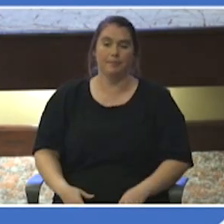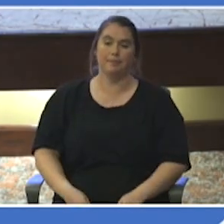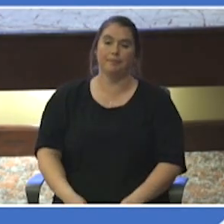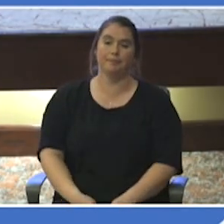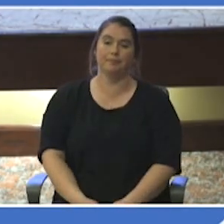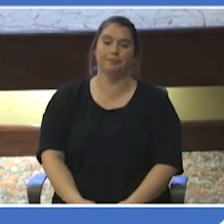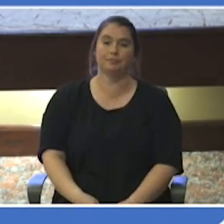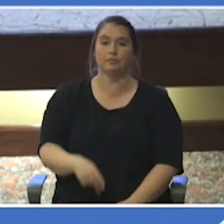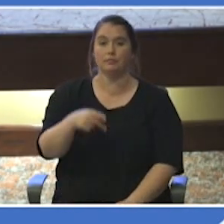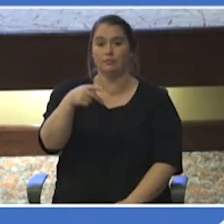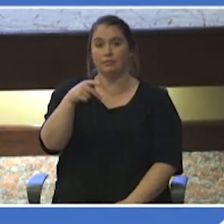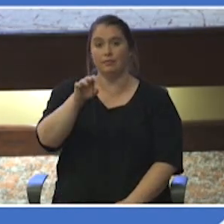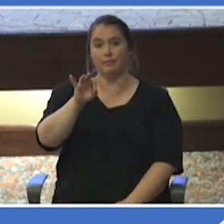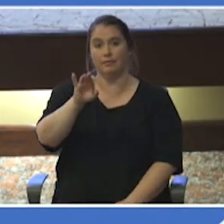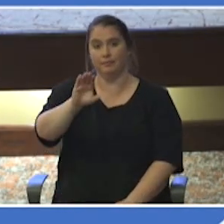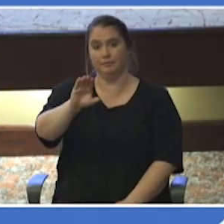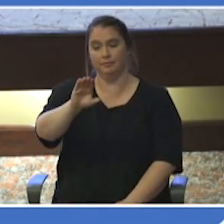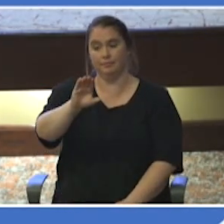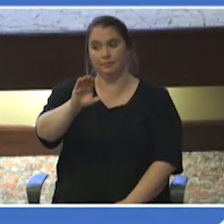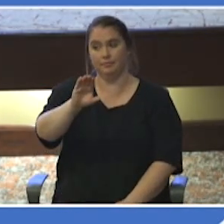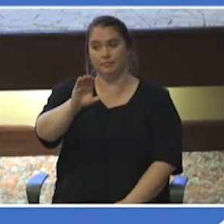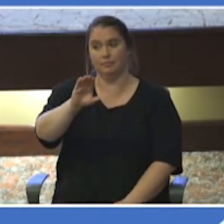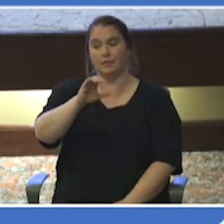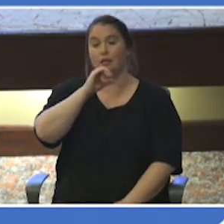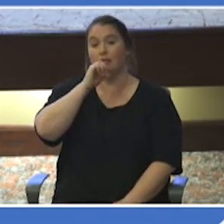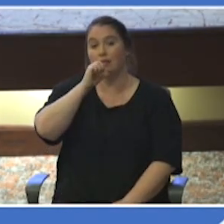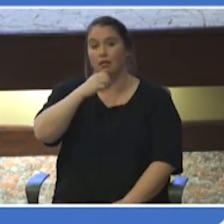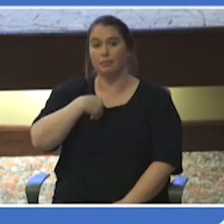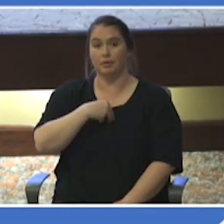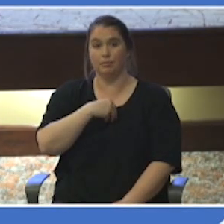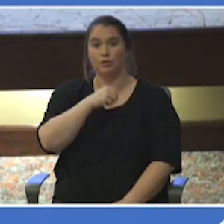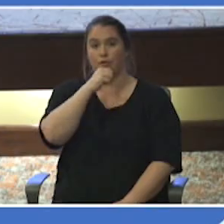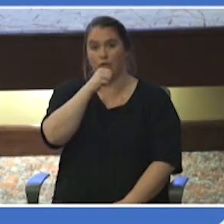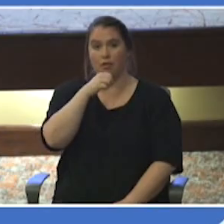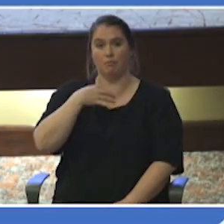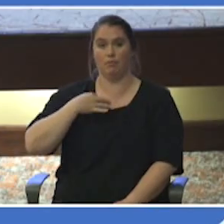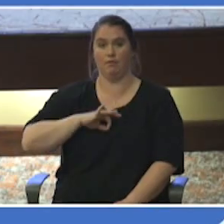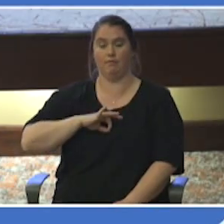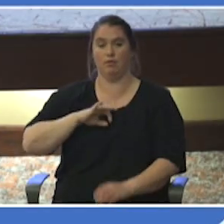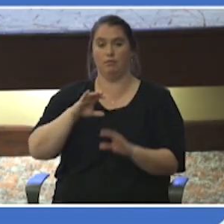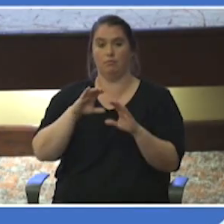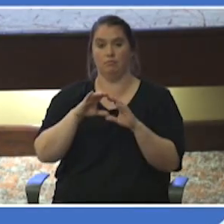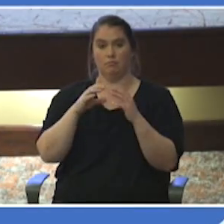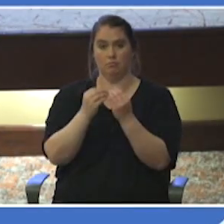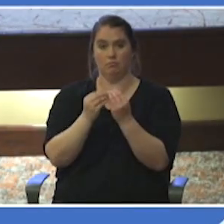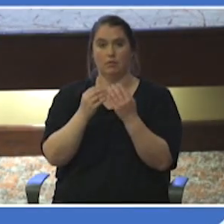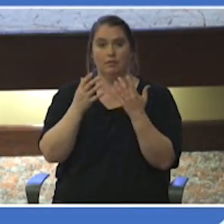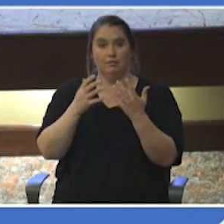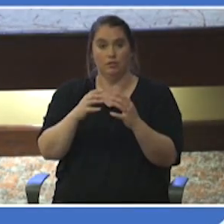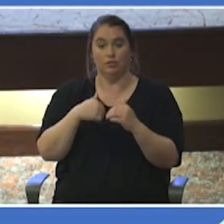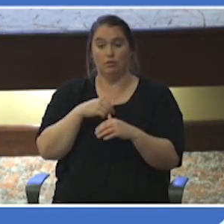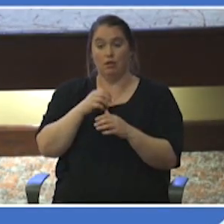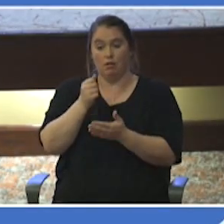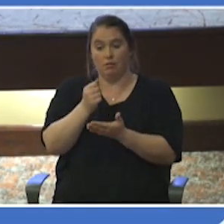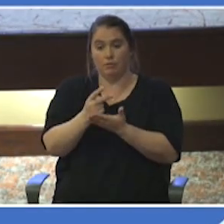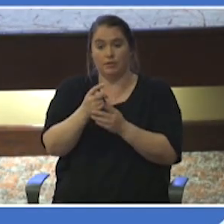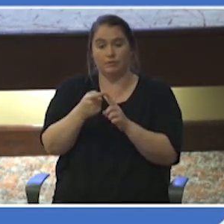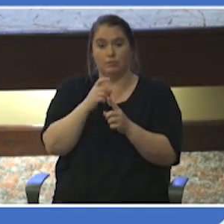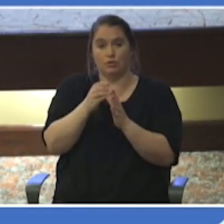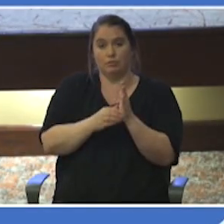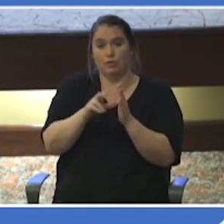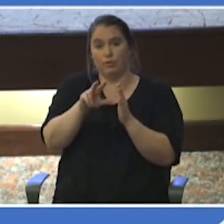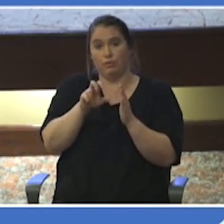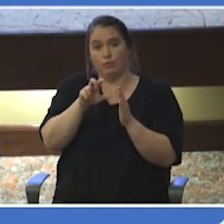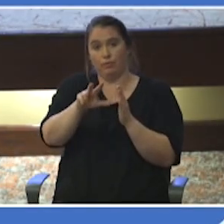So PFCs are non-member, nonprofit corporations authorized under Chapter 303 of the